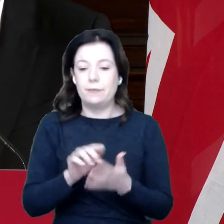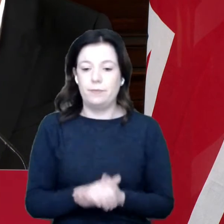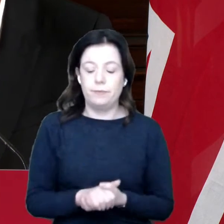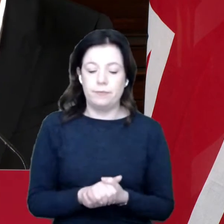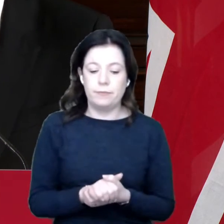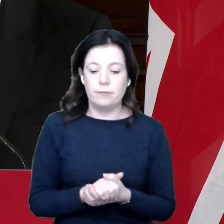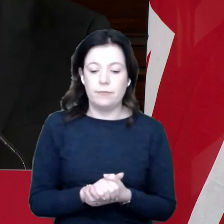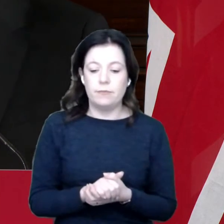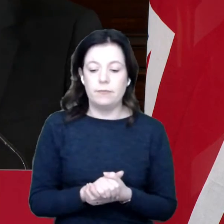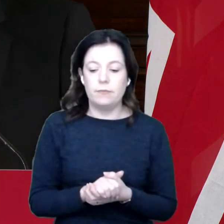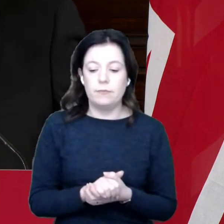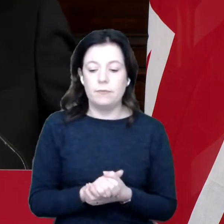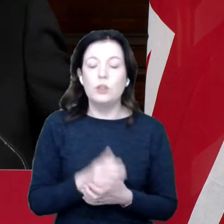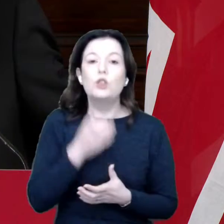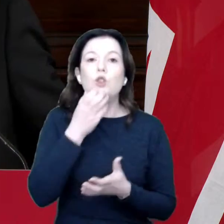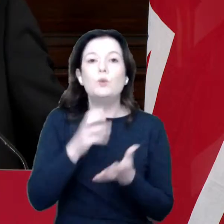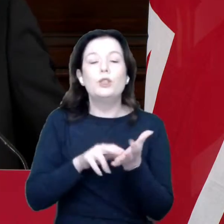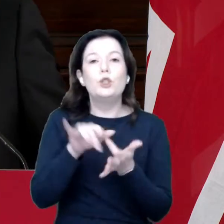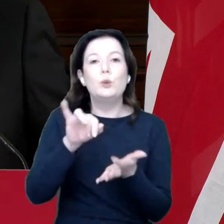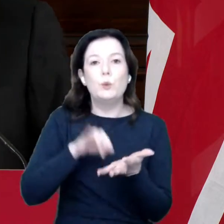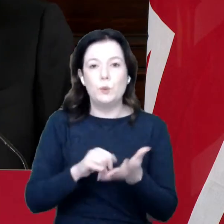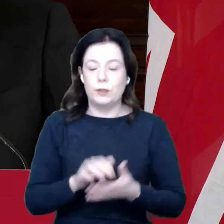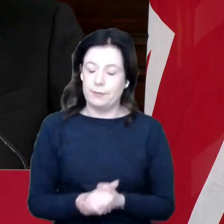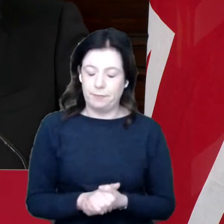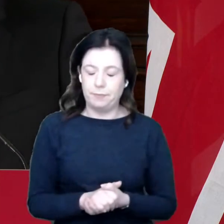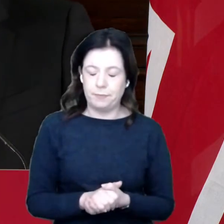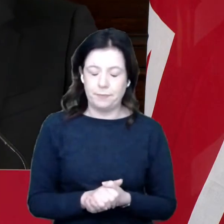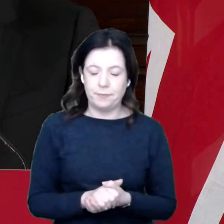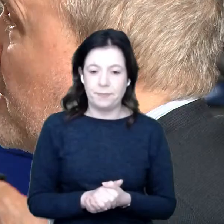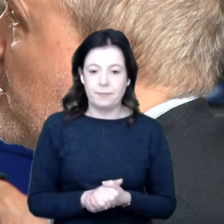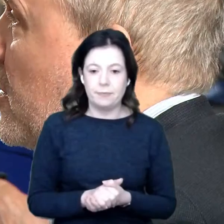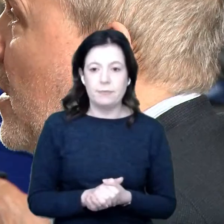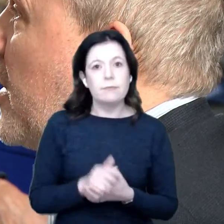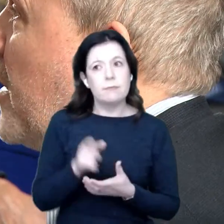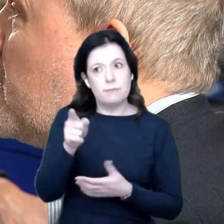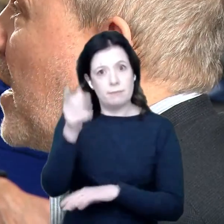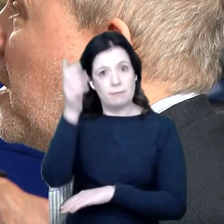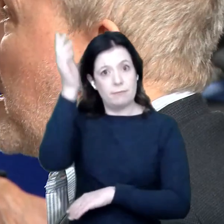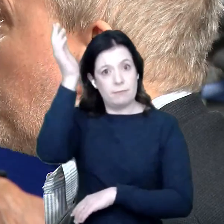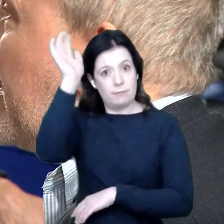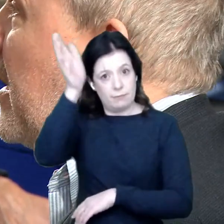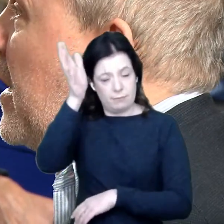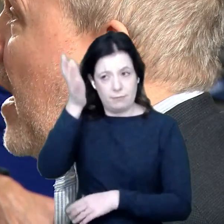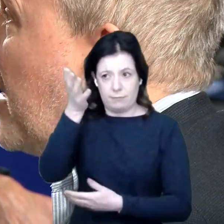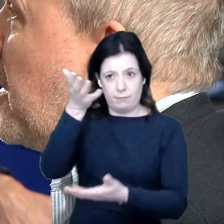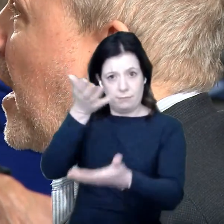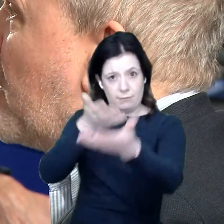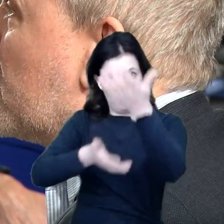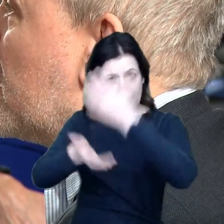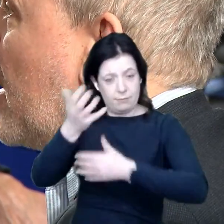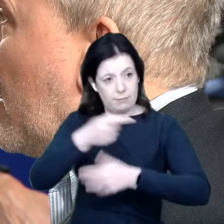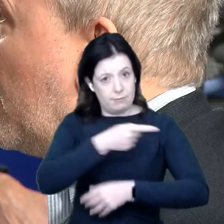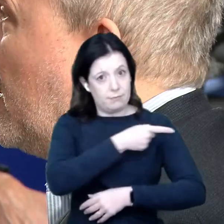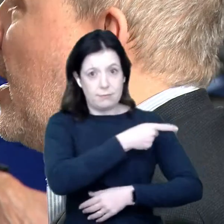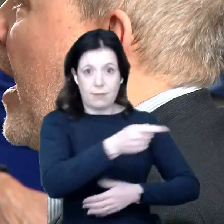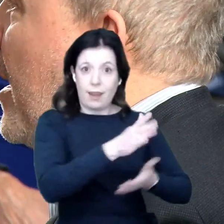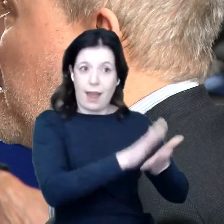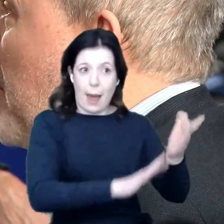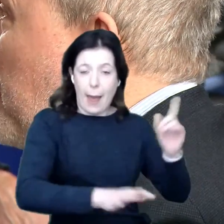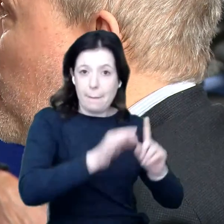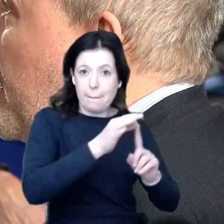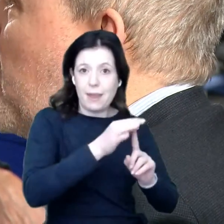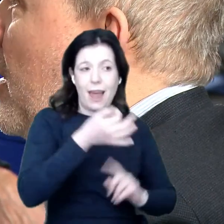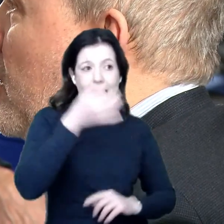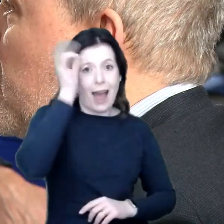from Jewish News. Yeah. Are you today promising you will take action against any MP, any councillor,